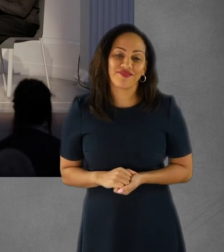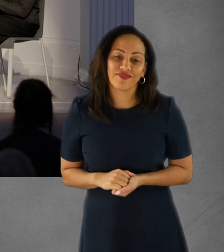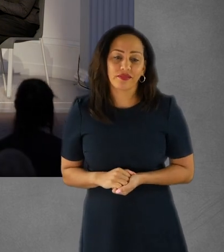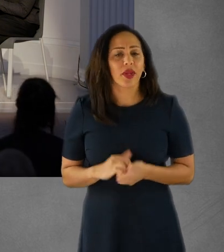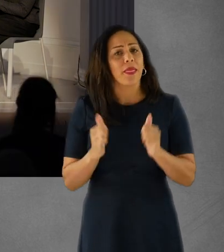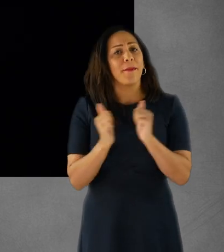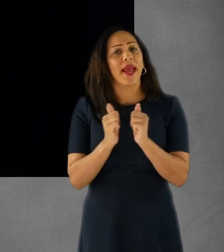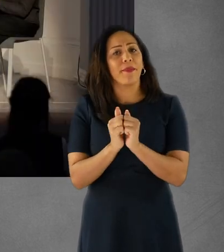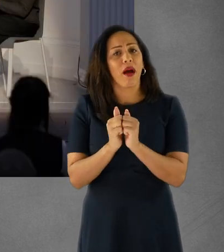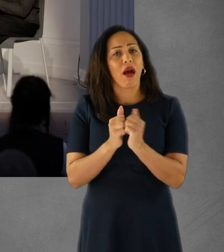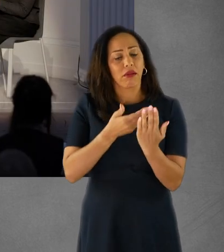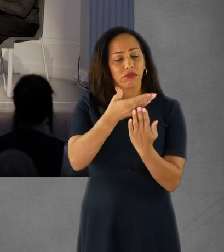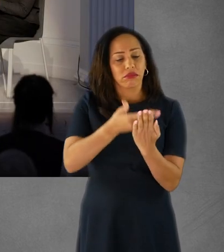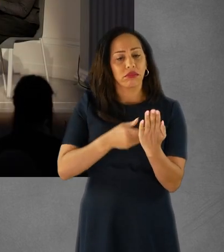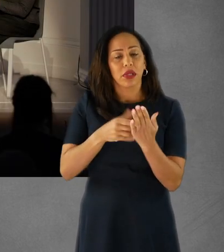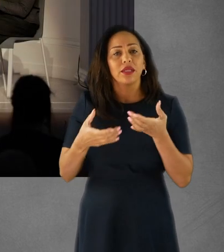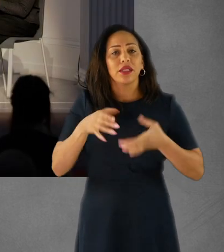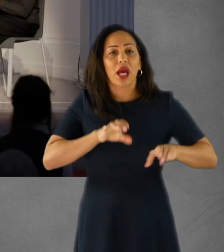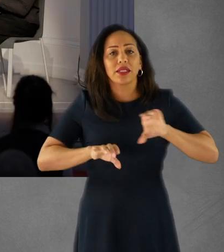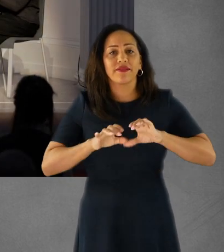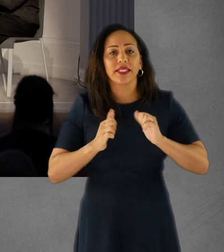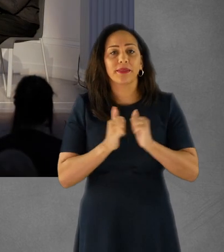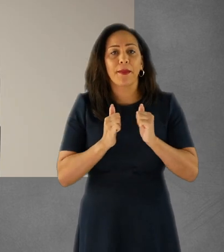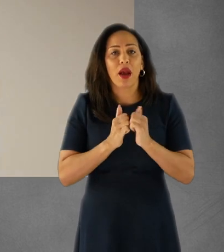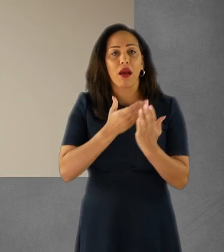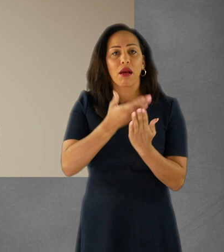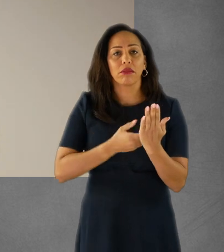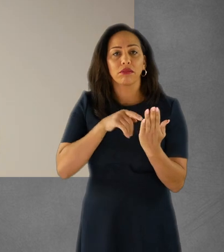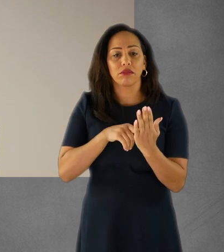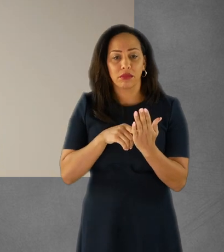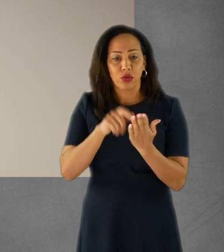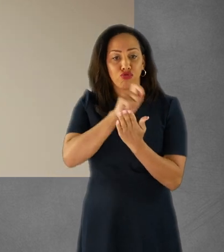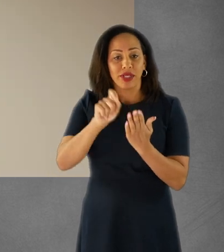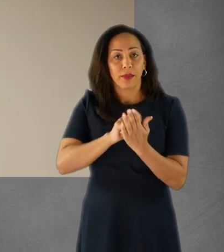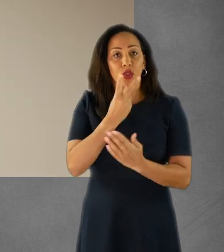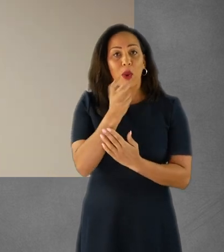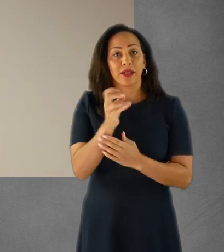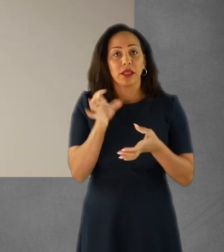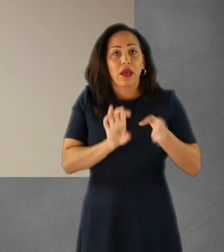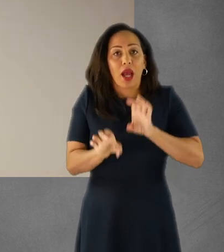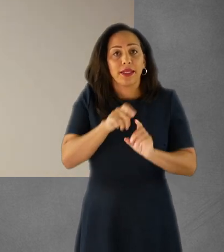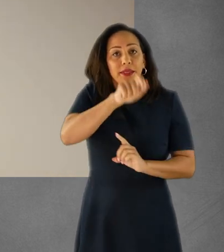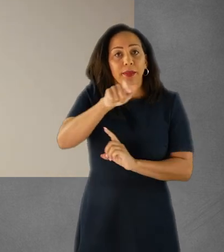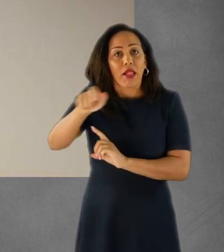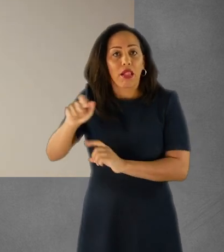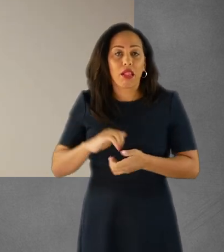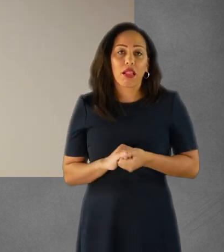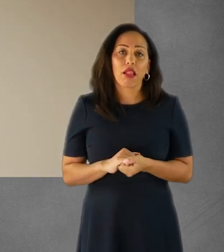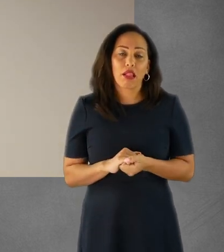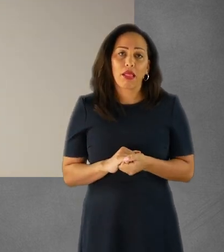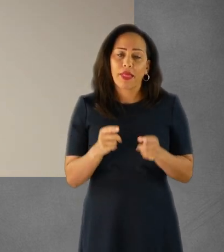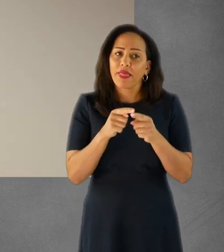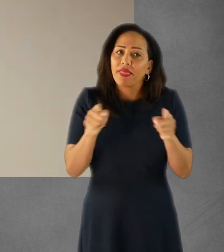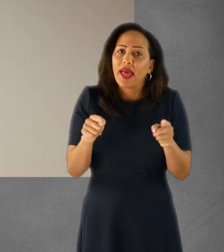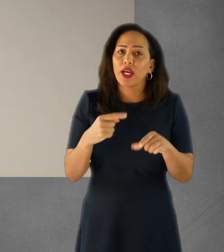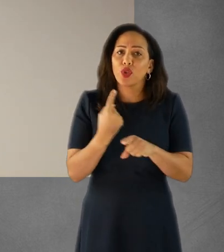So the paper you mentioned is a scientific paper that is written by 20 scientists, and it talks